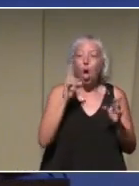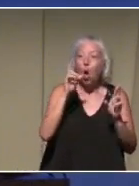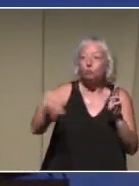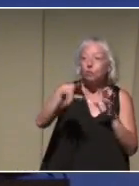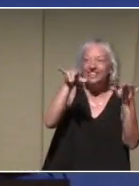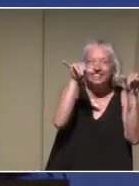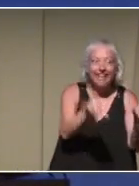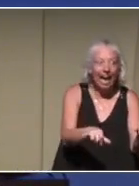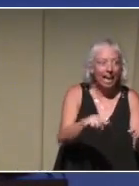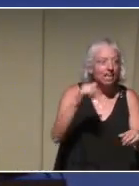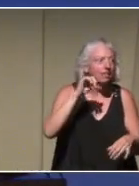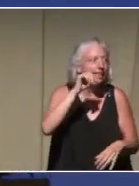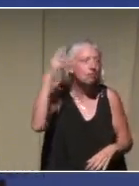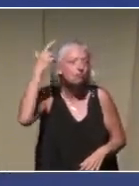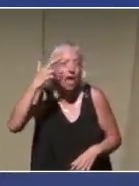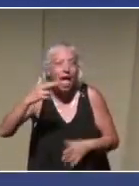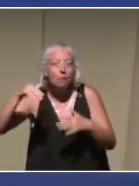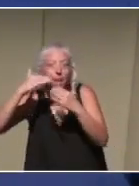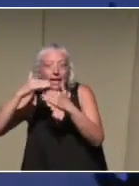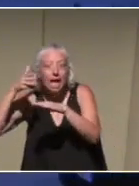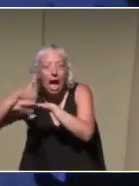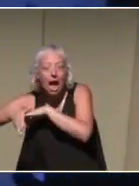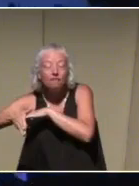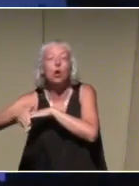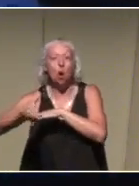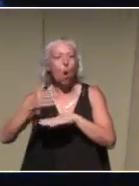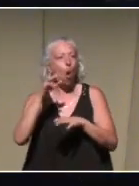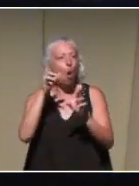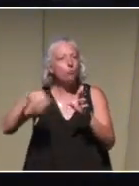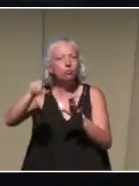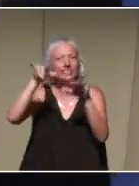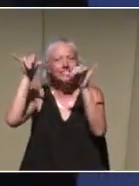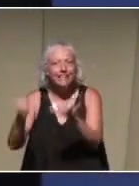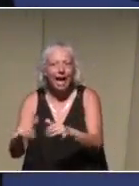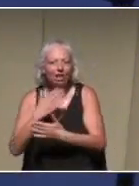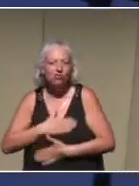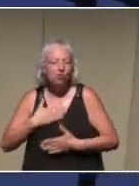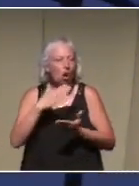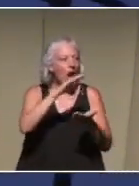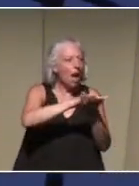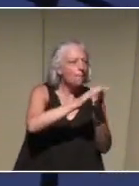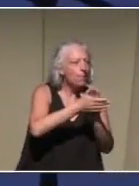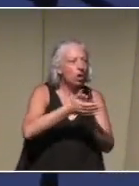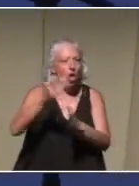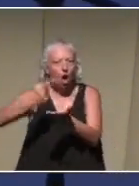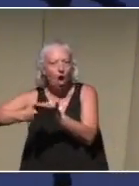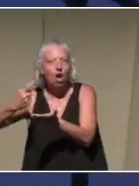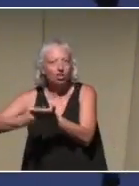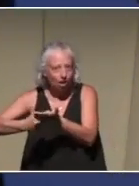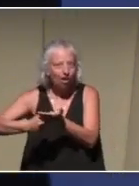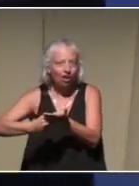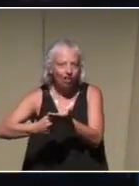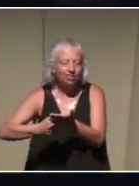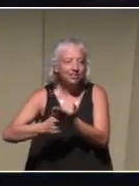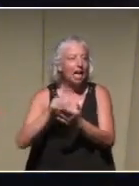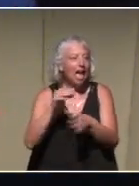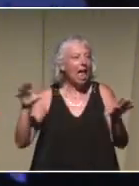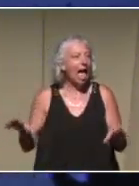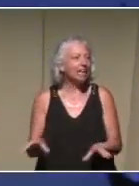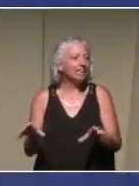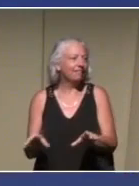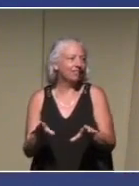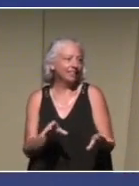there was going to be a picnic afterwards, I hope you'll stay and enjoy a hamburger or a hot dog and the activities,